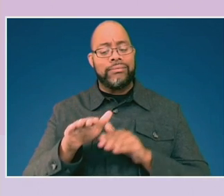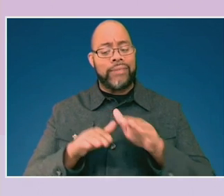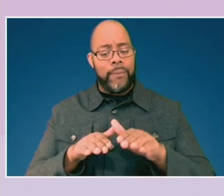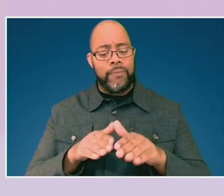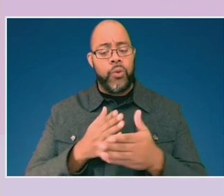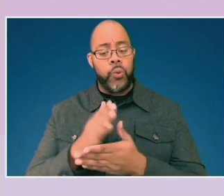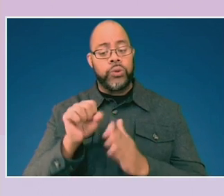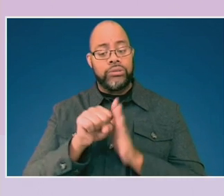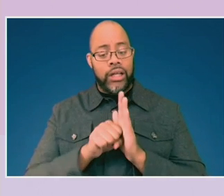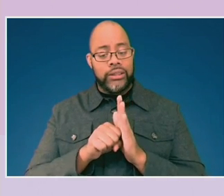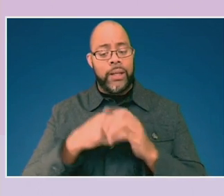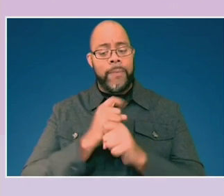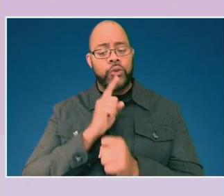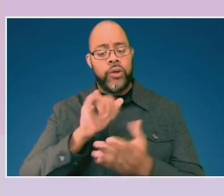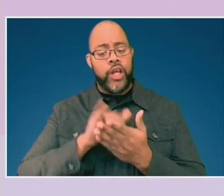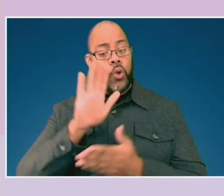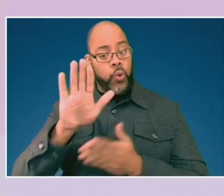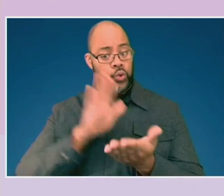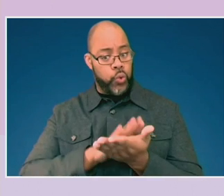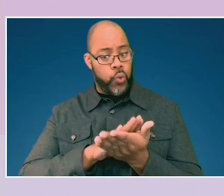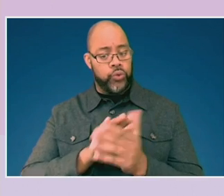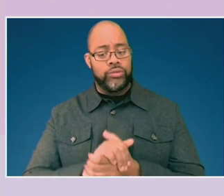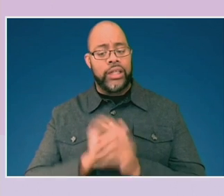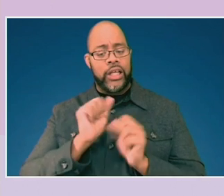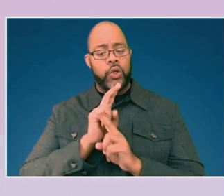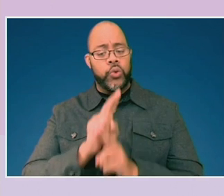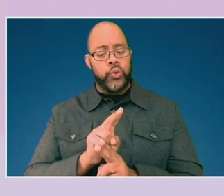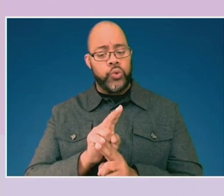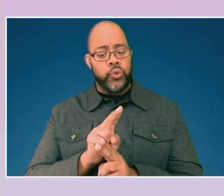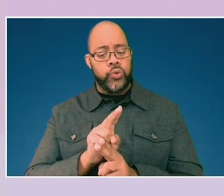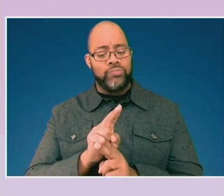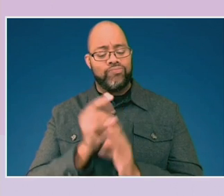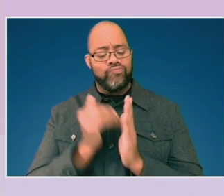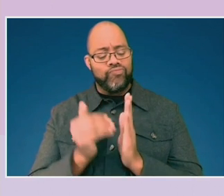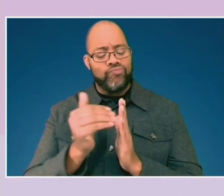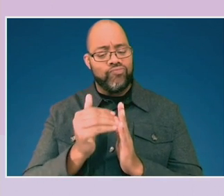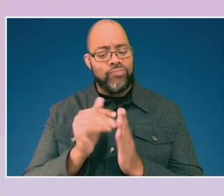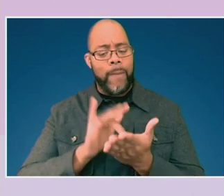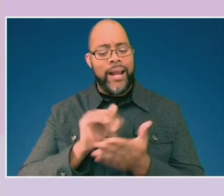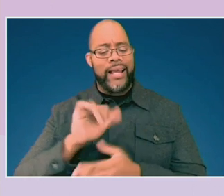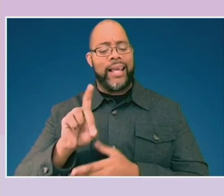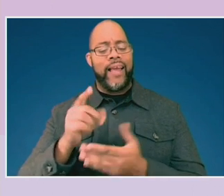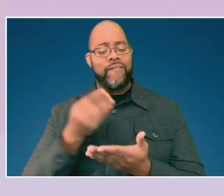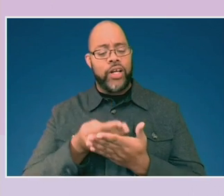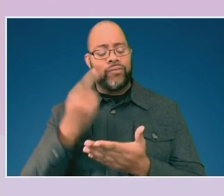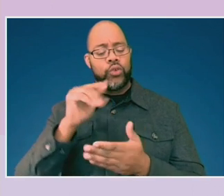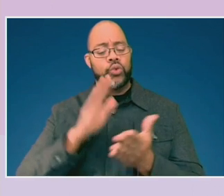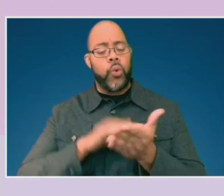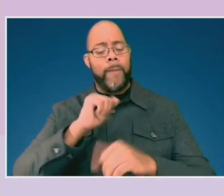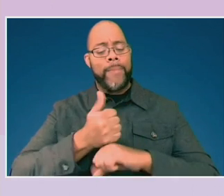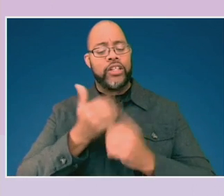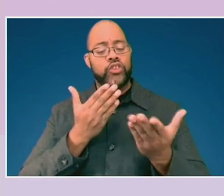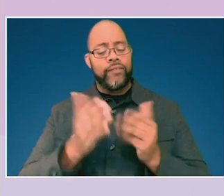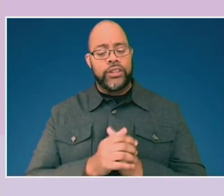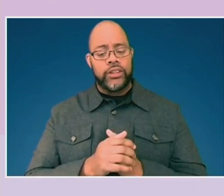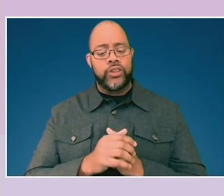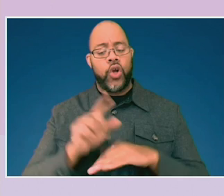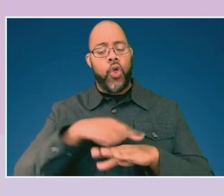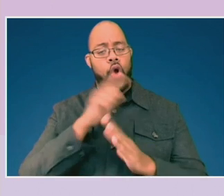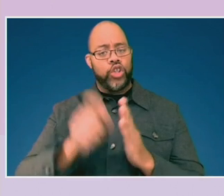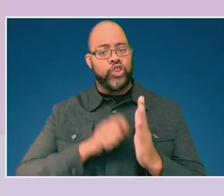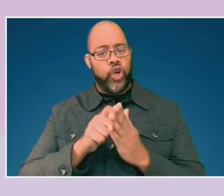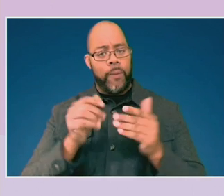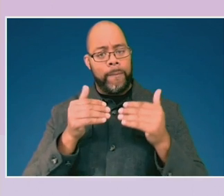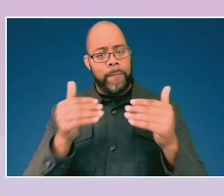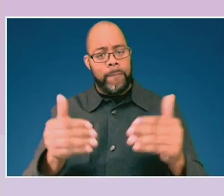to ensure that your schools can utilize recurring Medicaid funds for school-based services long-term.